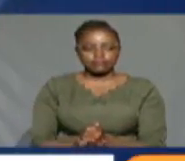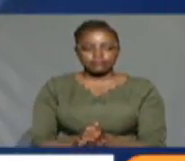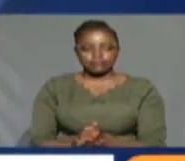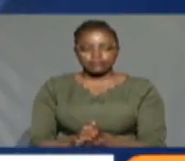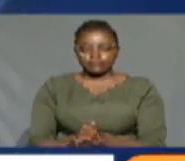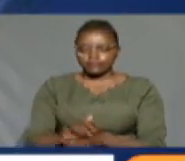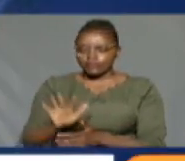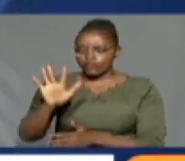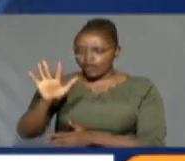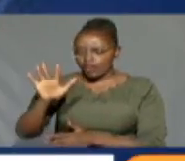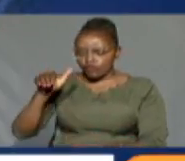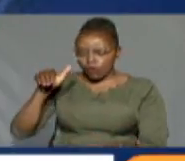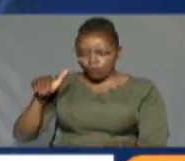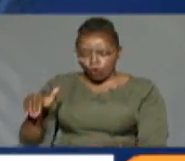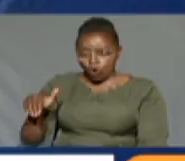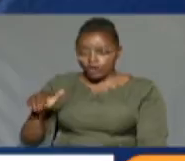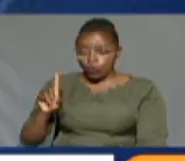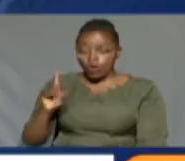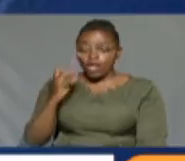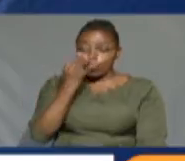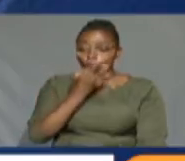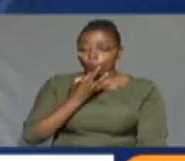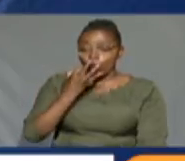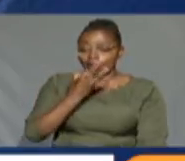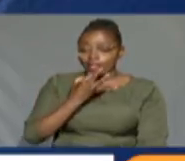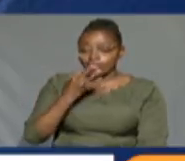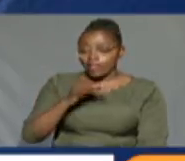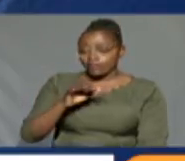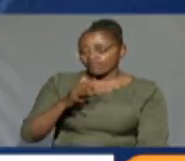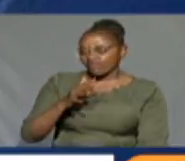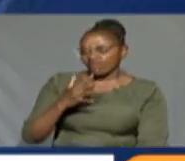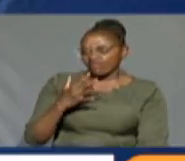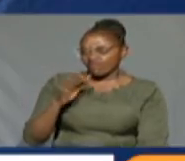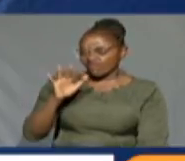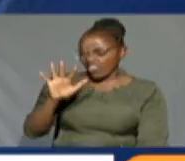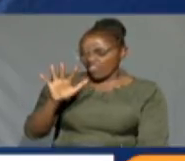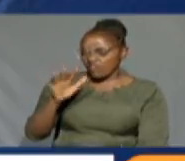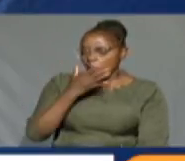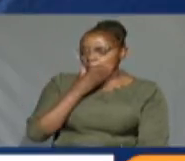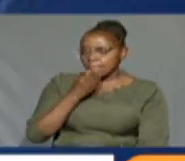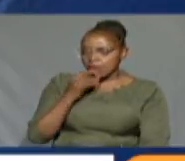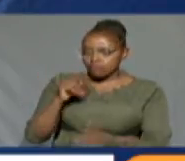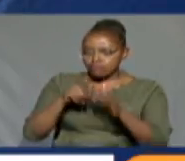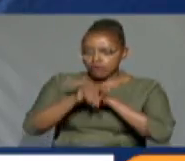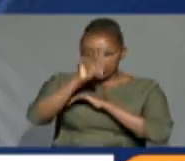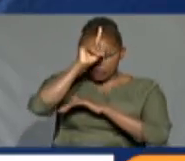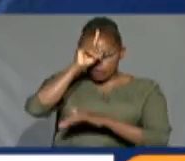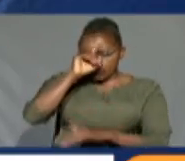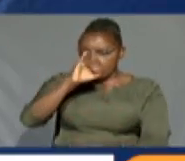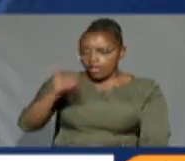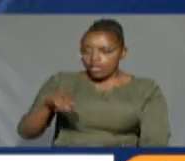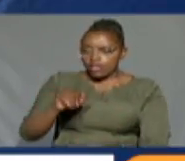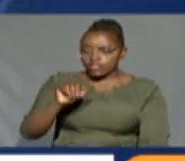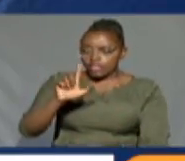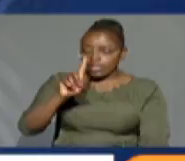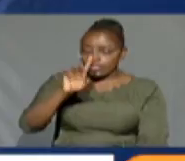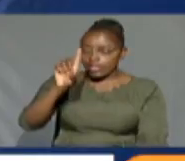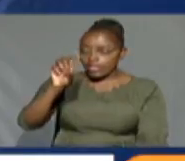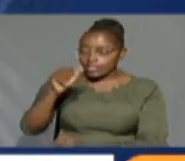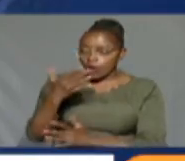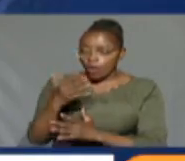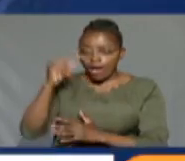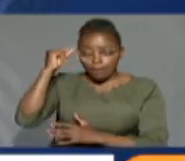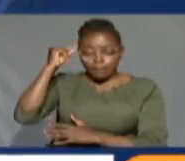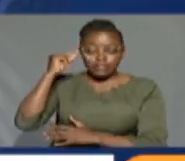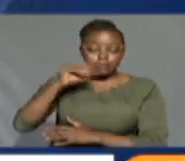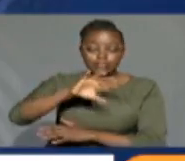At 5 a.m. Wednesday morning, 500 heavily armed men are said to have attacked the villages of Jaldesa and Diid Biresa in